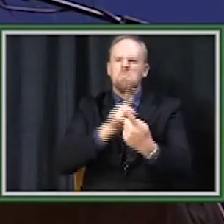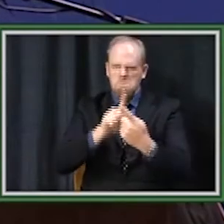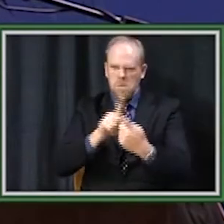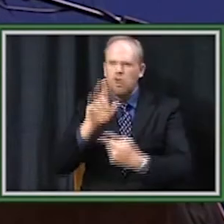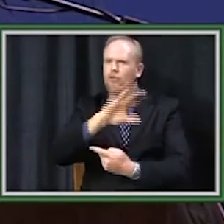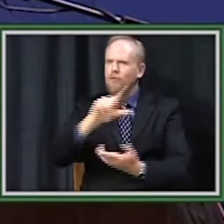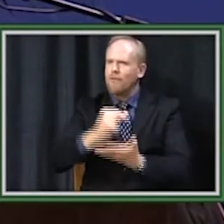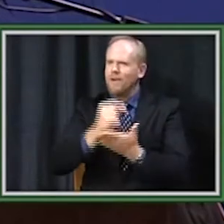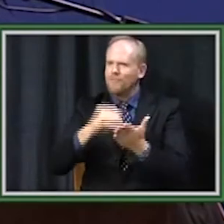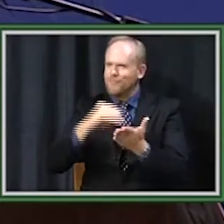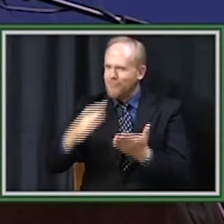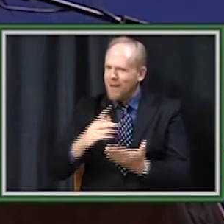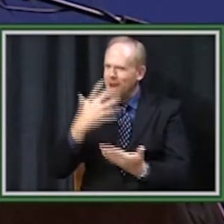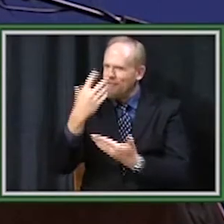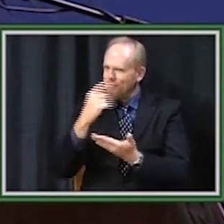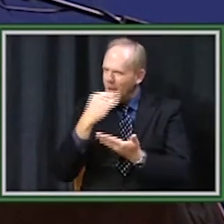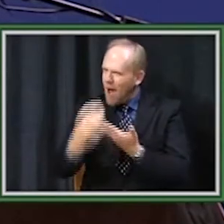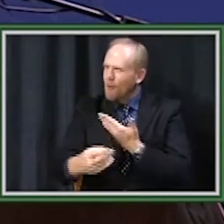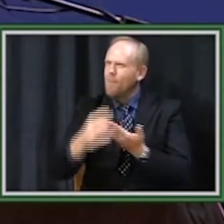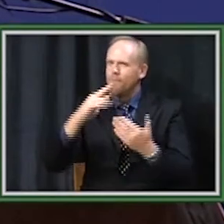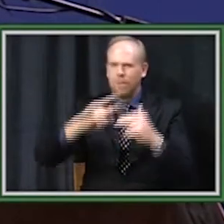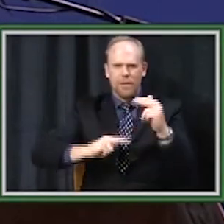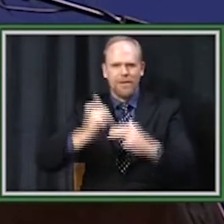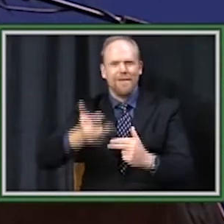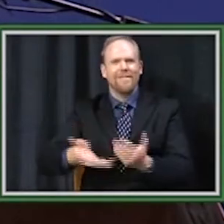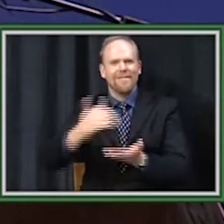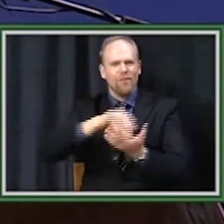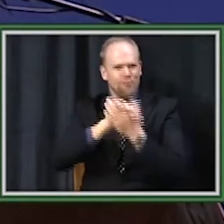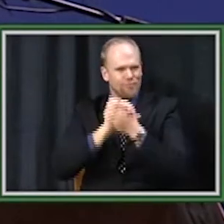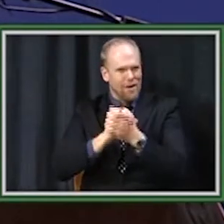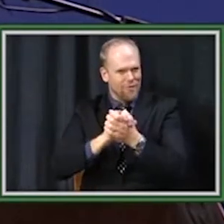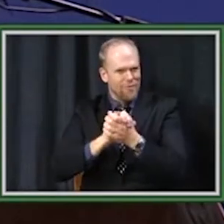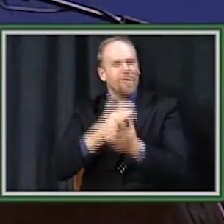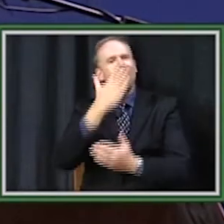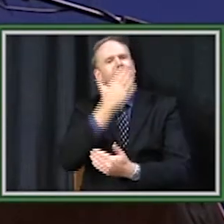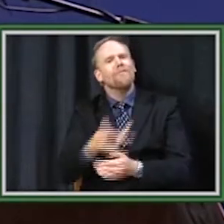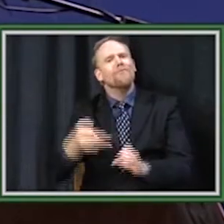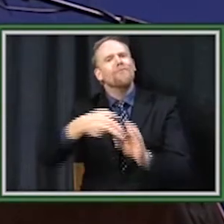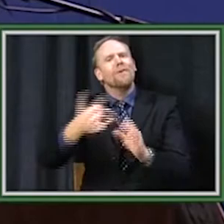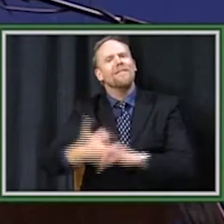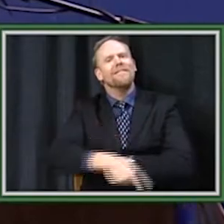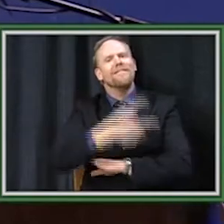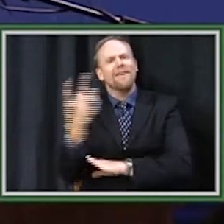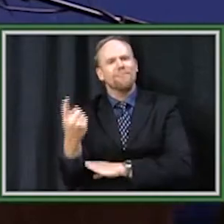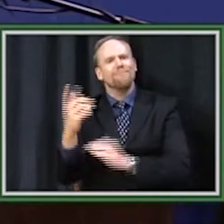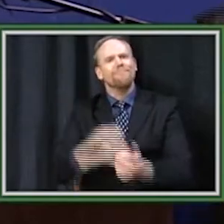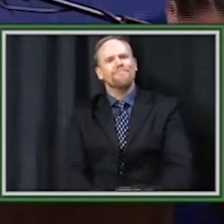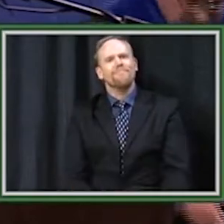outside the building. Again, congratulations and thank you for joining us today.